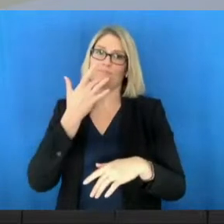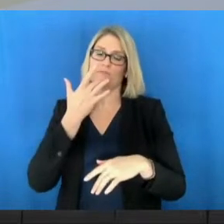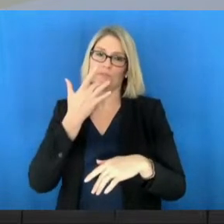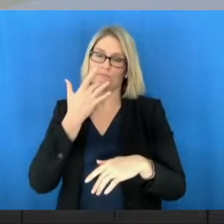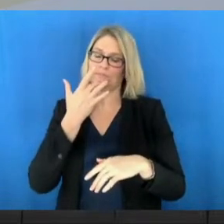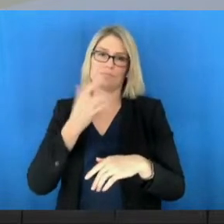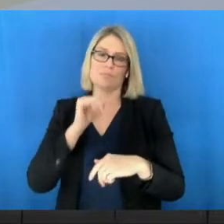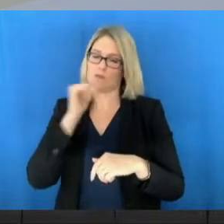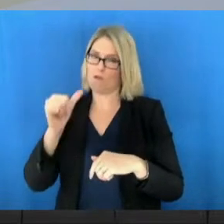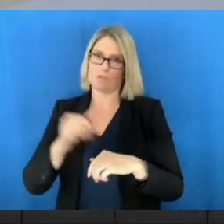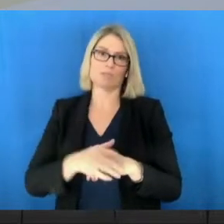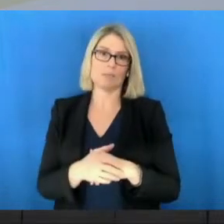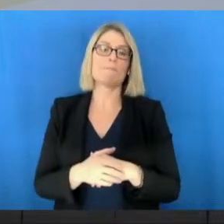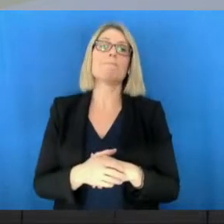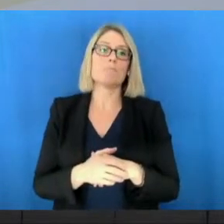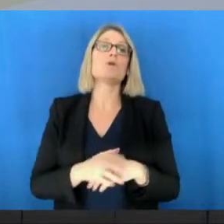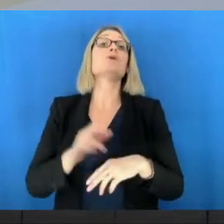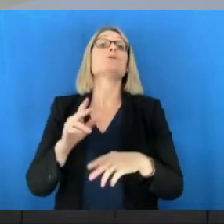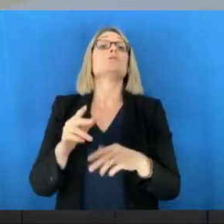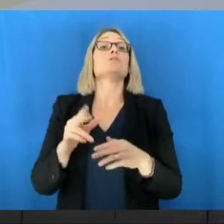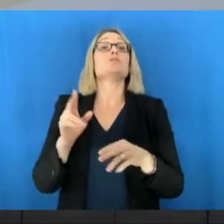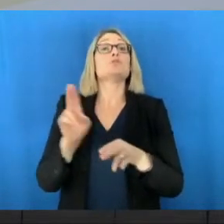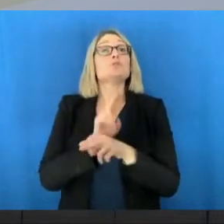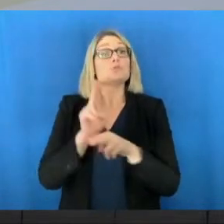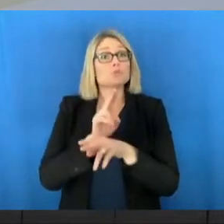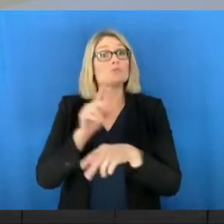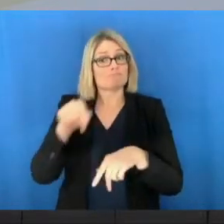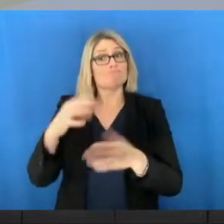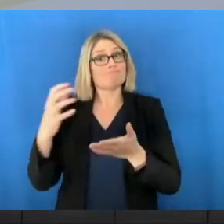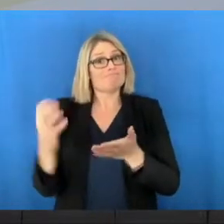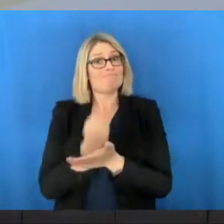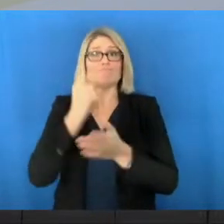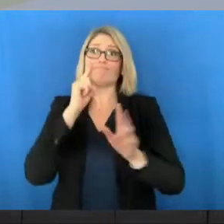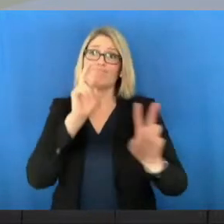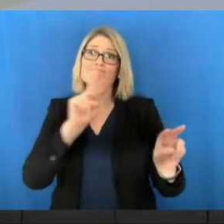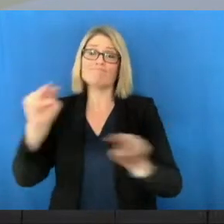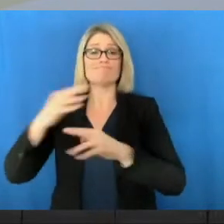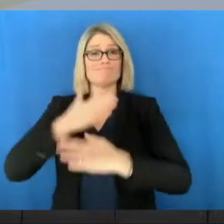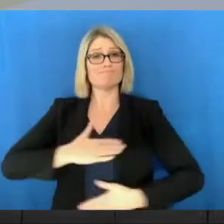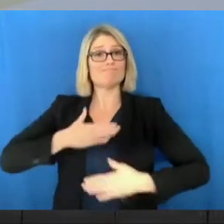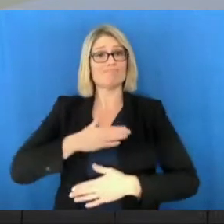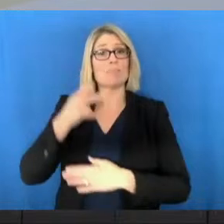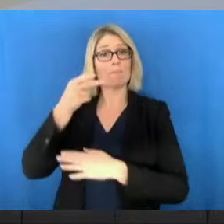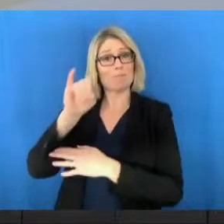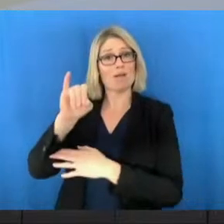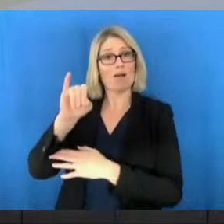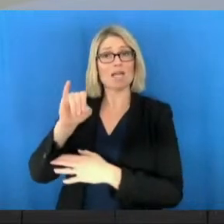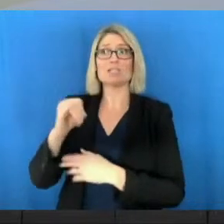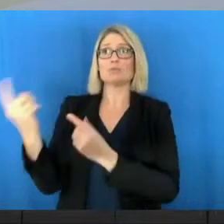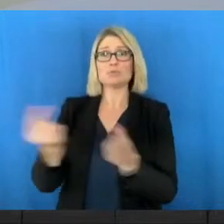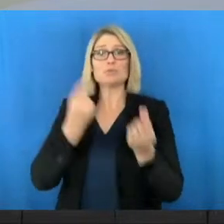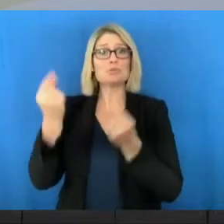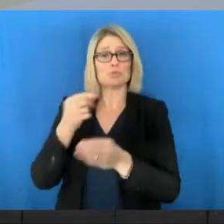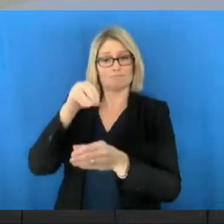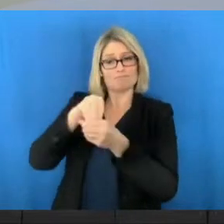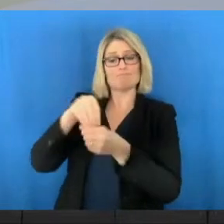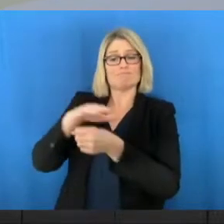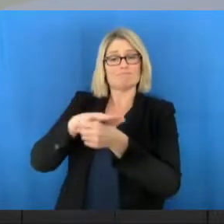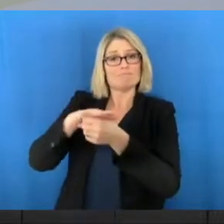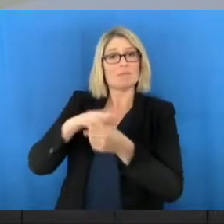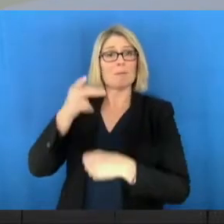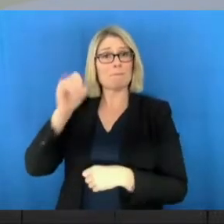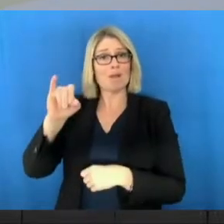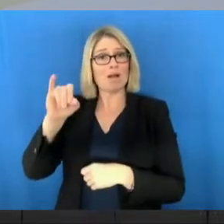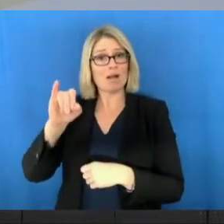using the time, of course, to explore the province, pursue recreational activities, focus on your studies,